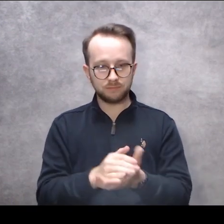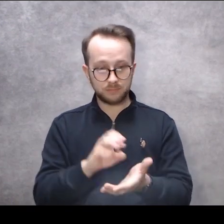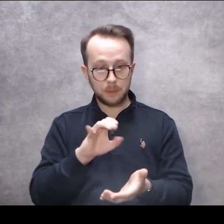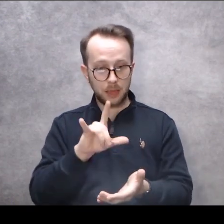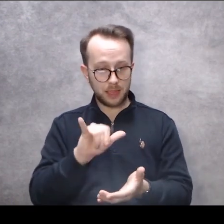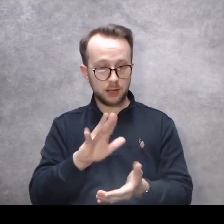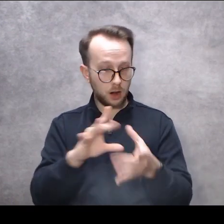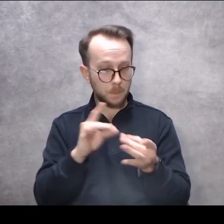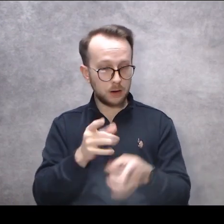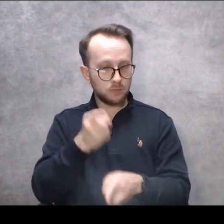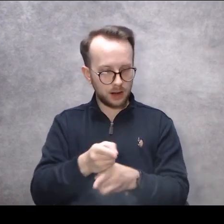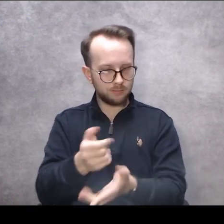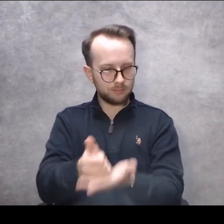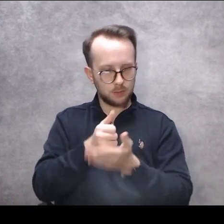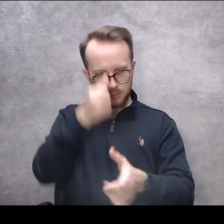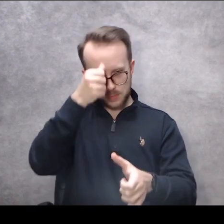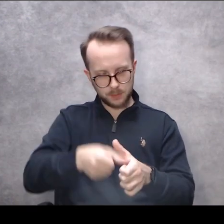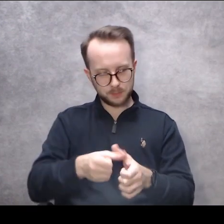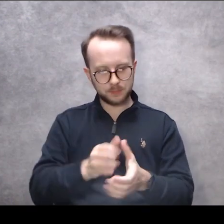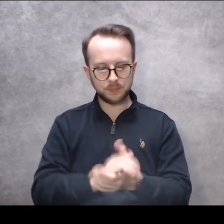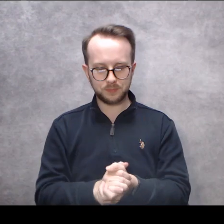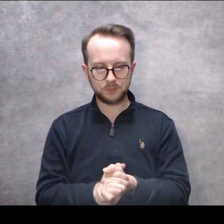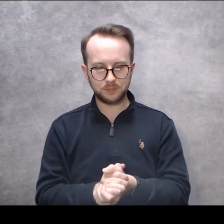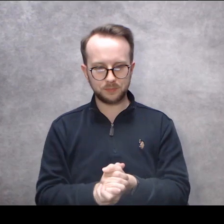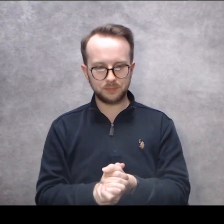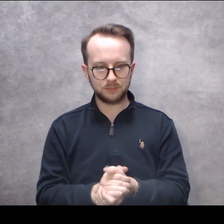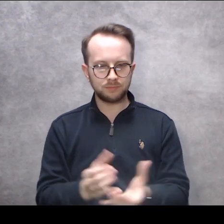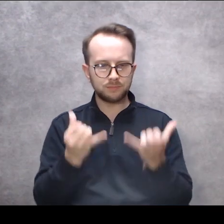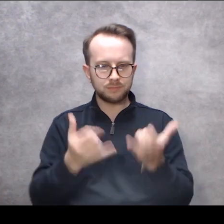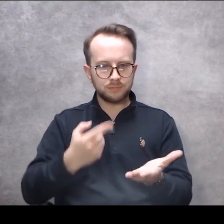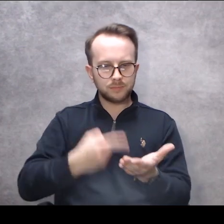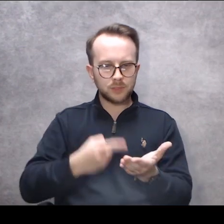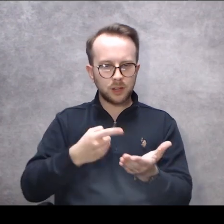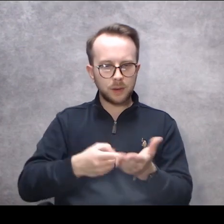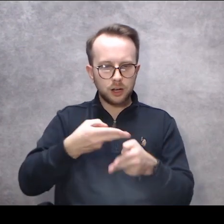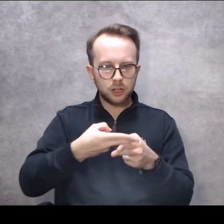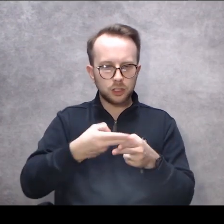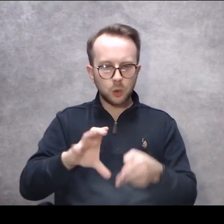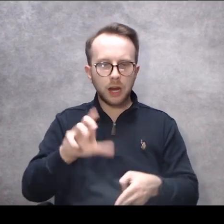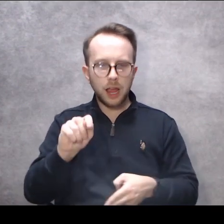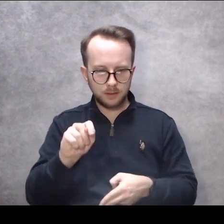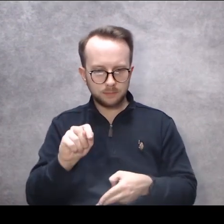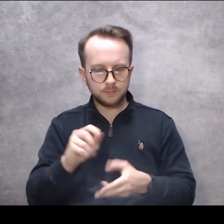Okay. So now we're going to talk about a shortcut.